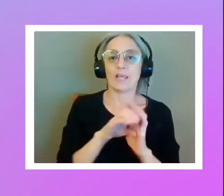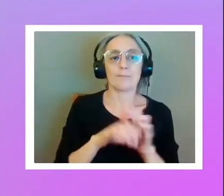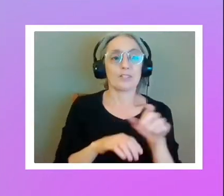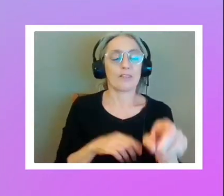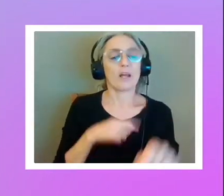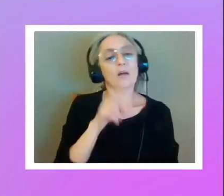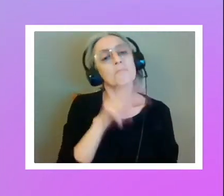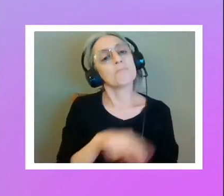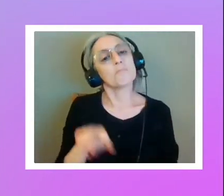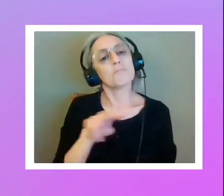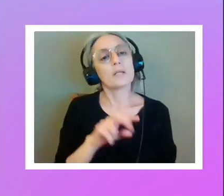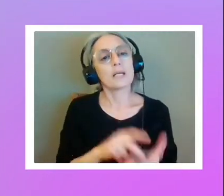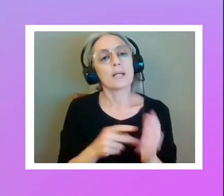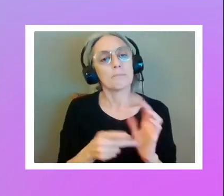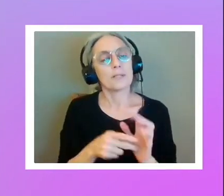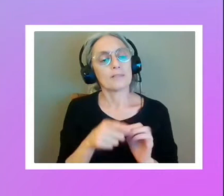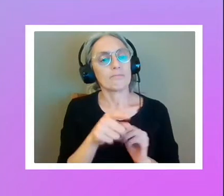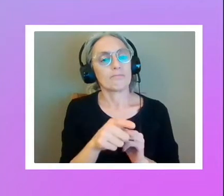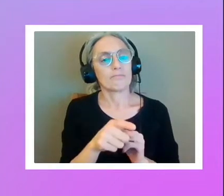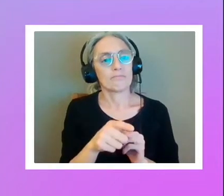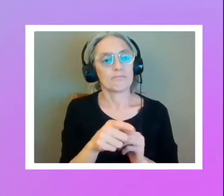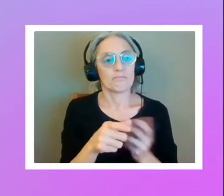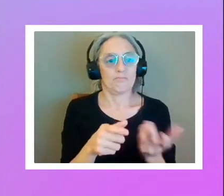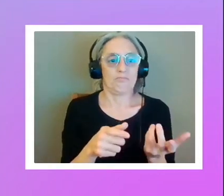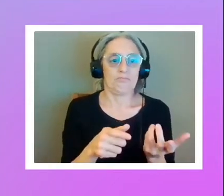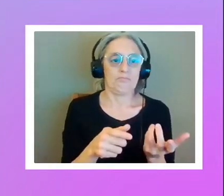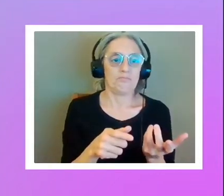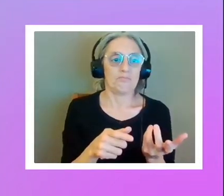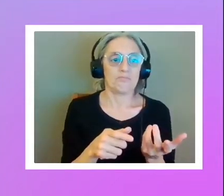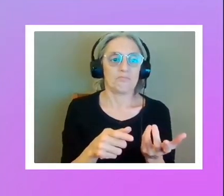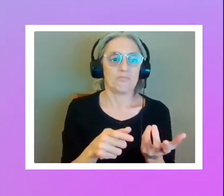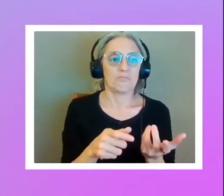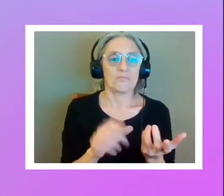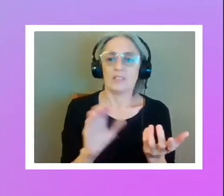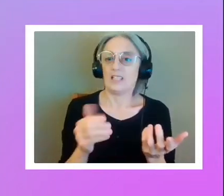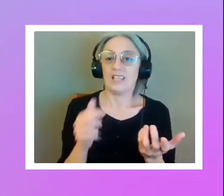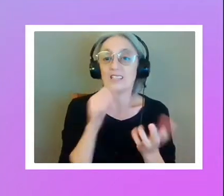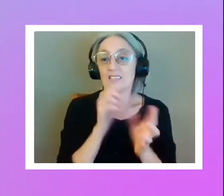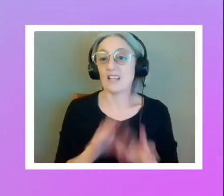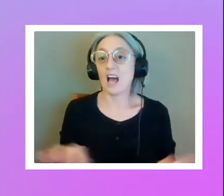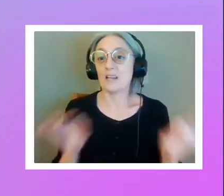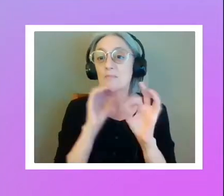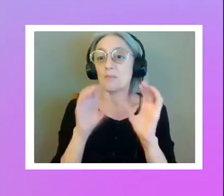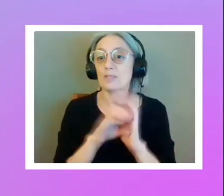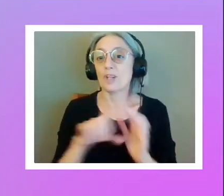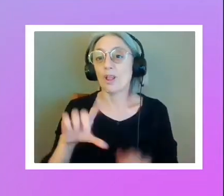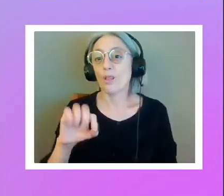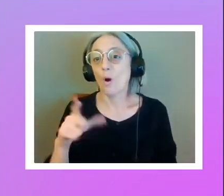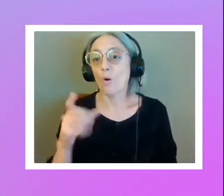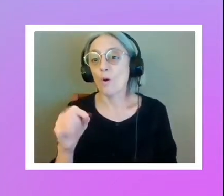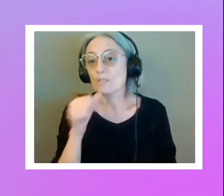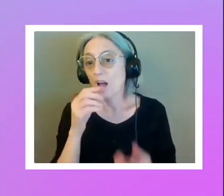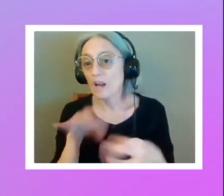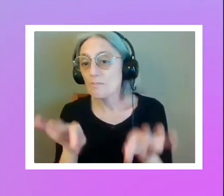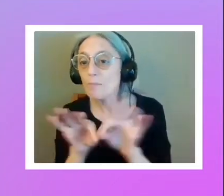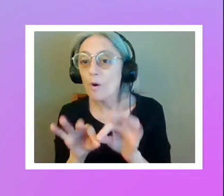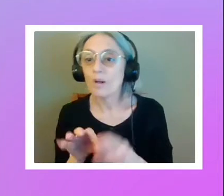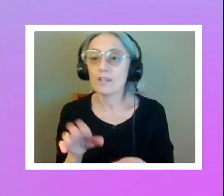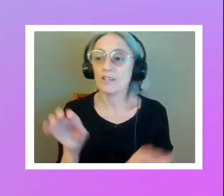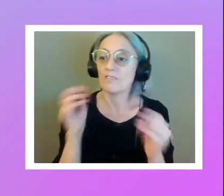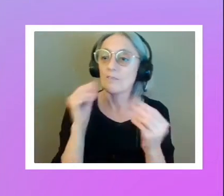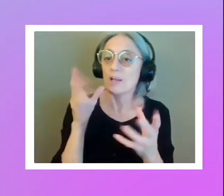says, it's not a really important picture. The logo is not a major important picture. It's not important information.